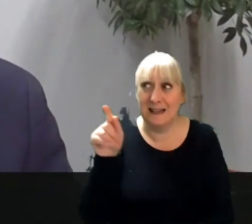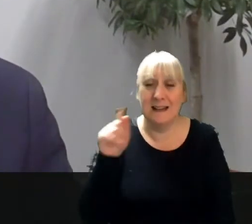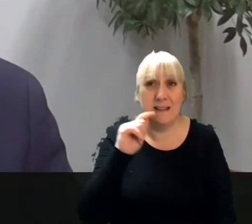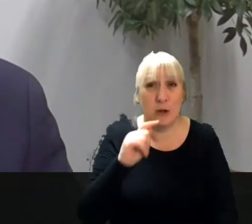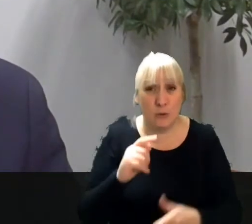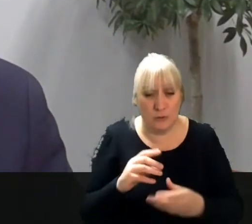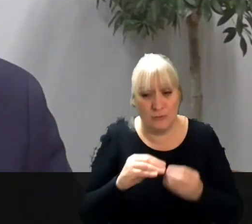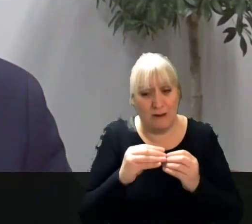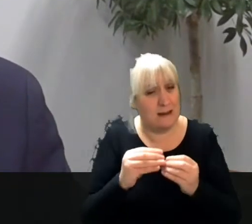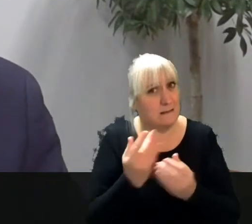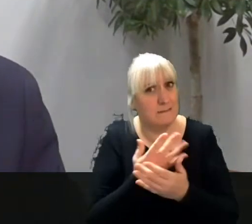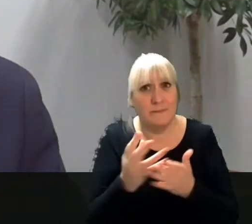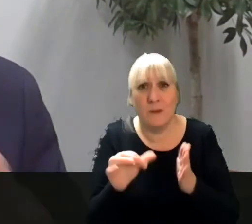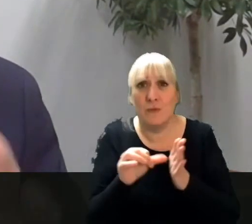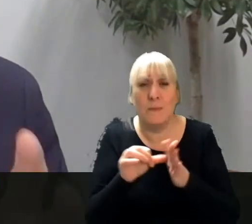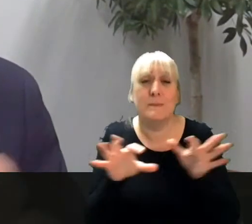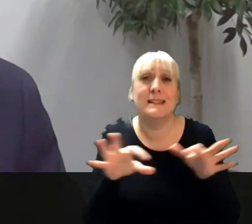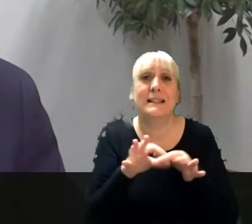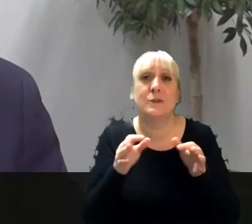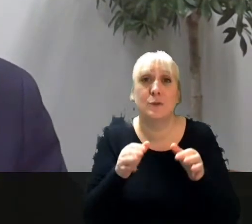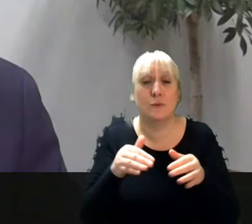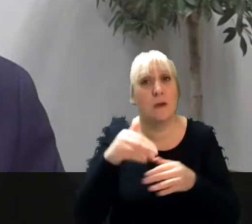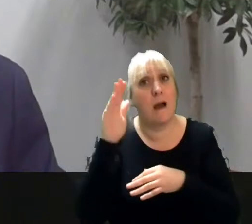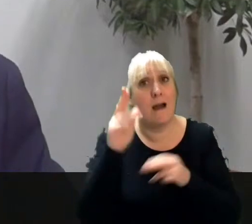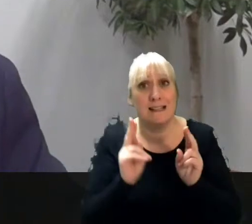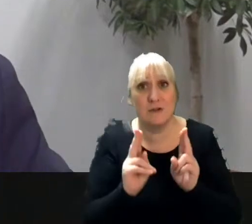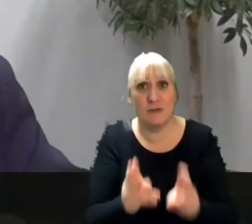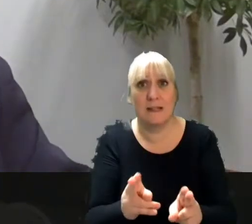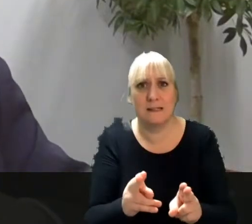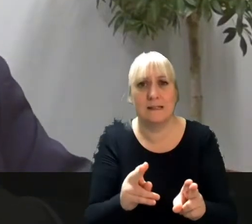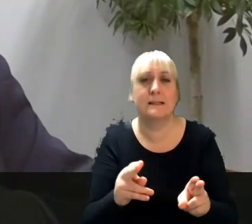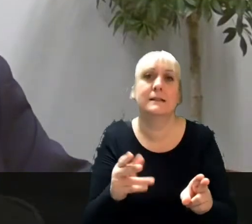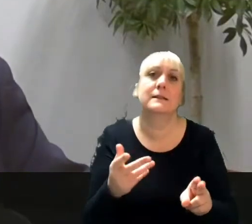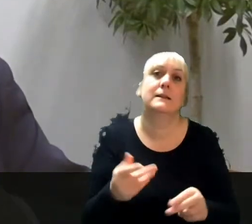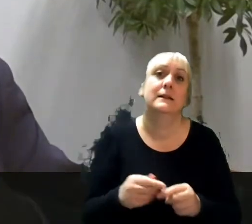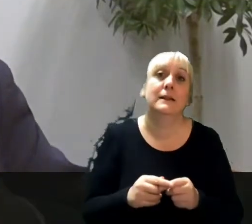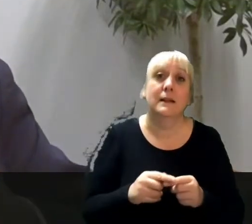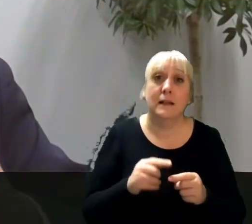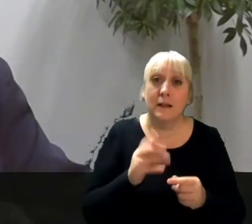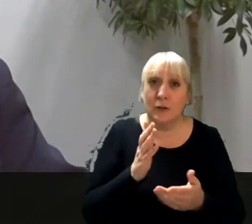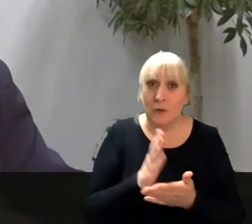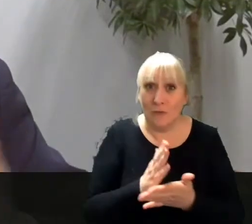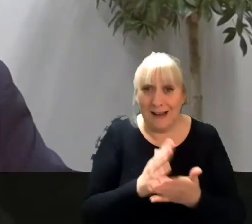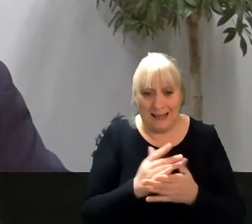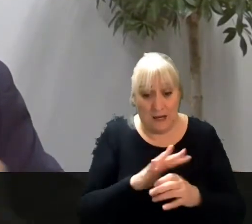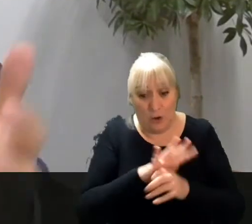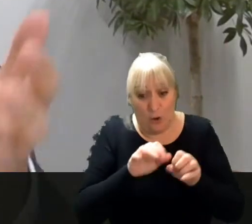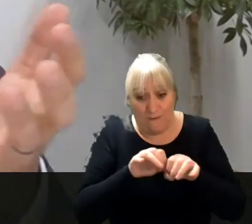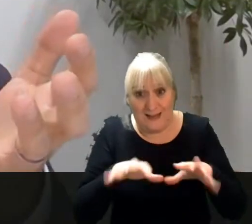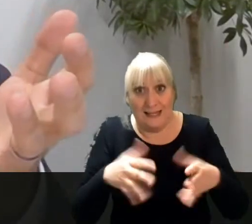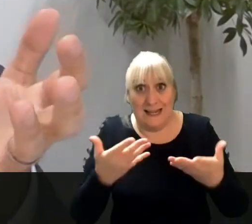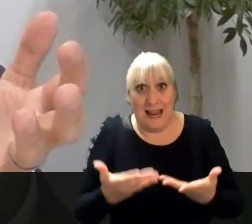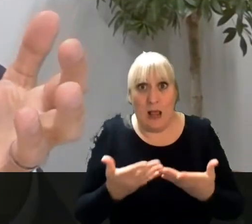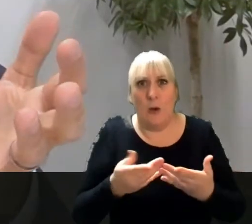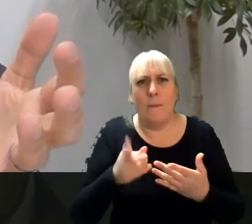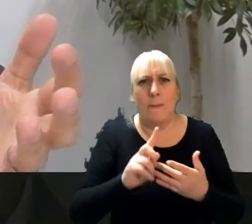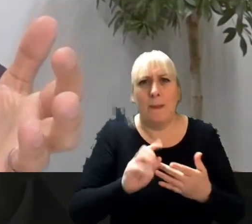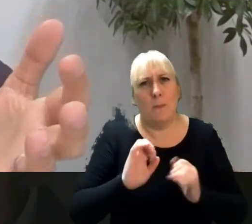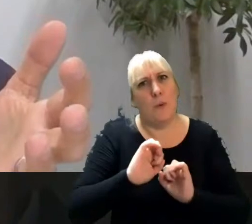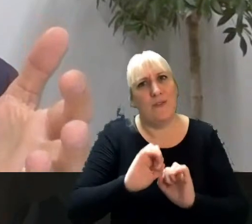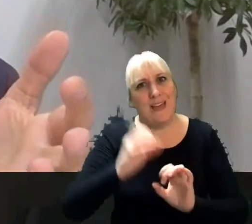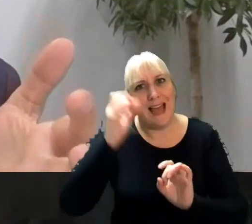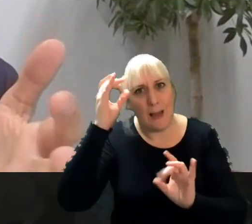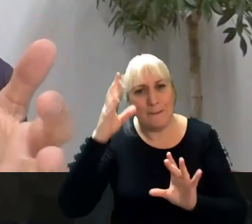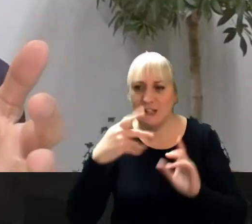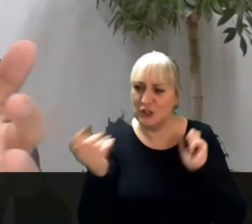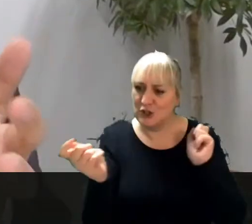street and town centres. The big challenge we've got going forward, though, is because of COVID, people's habits have changed in relation to where they work, more